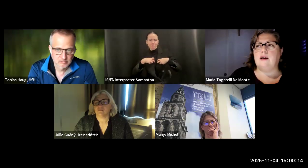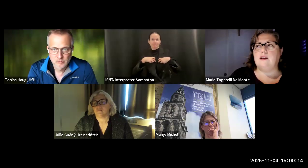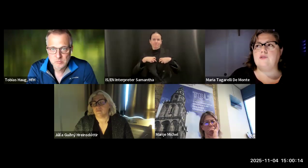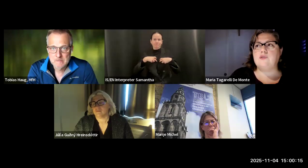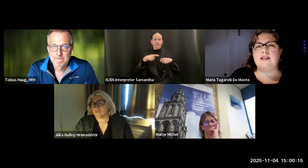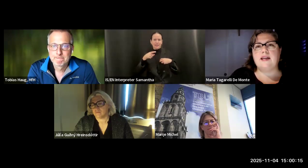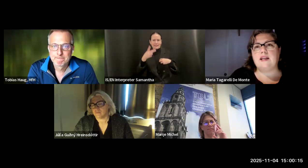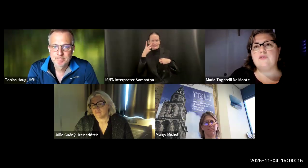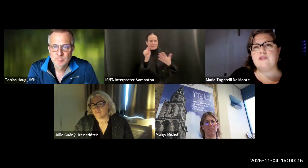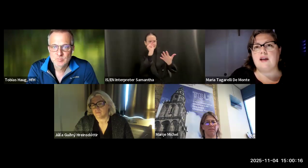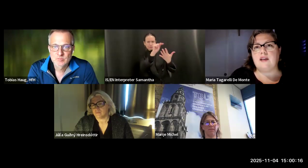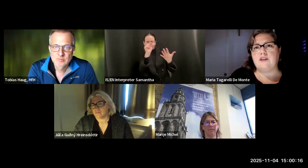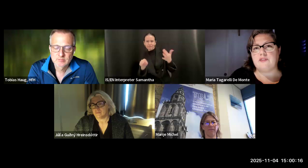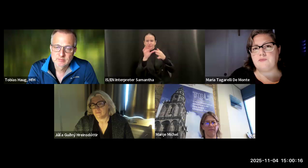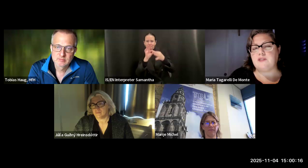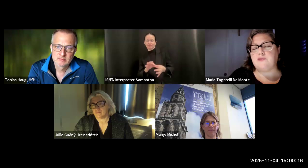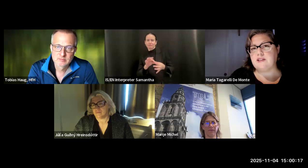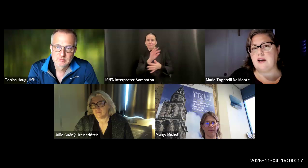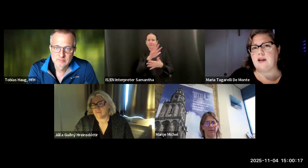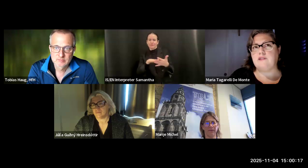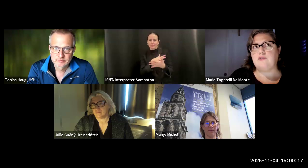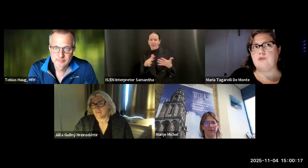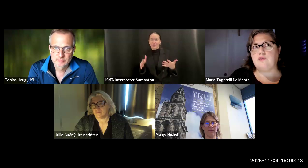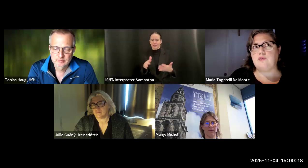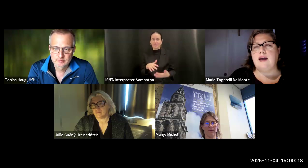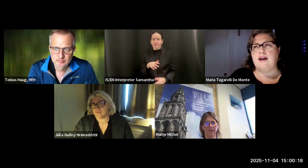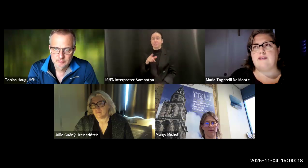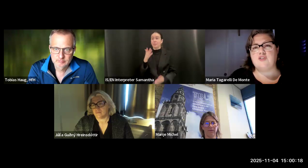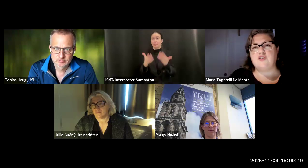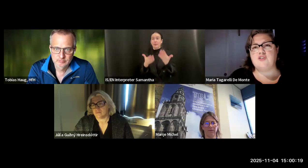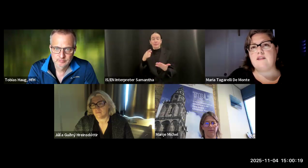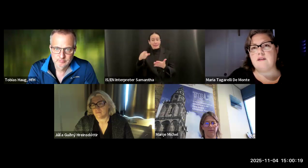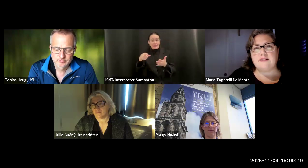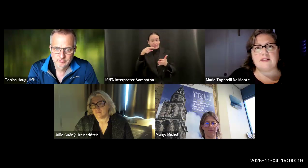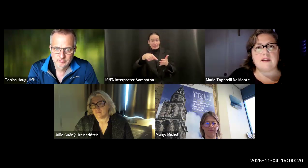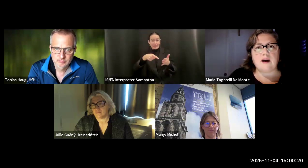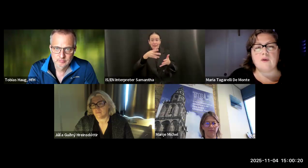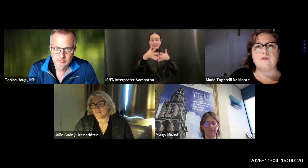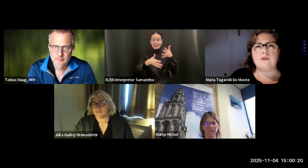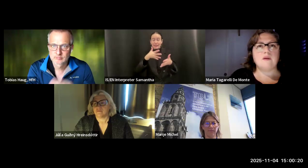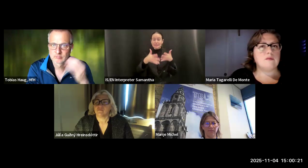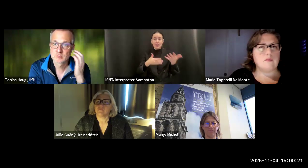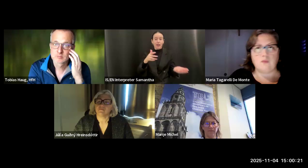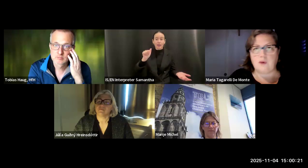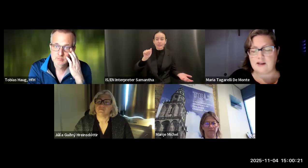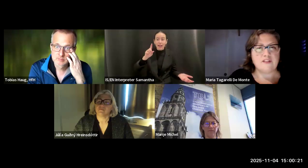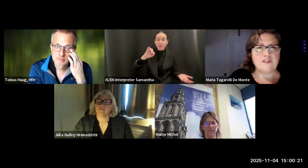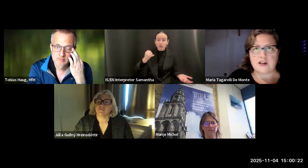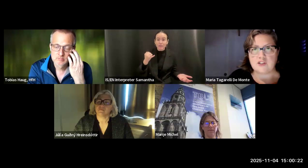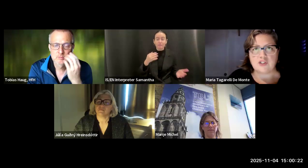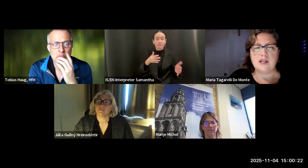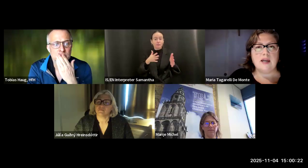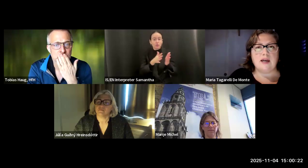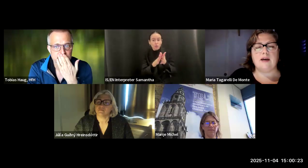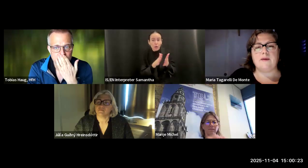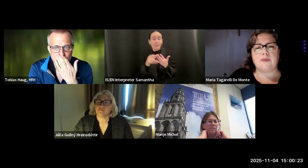seeing, so that they can understand if a specific sign is used as an adjective, as a noun, what is